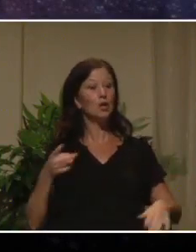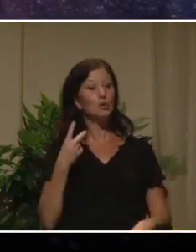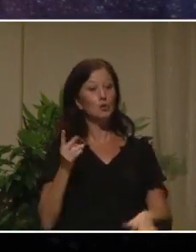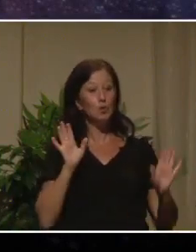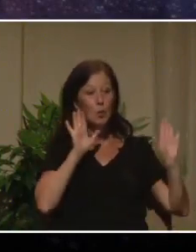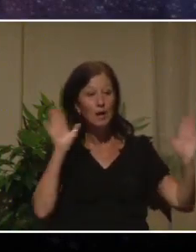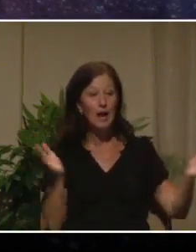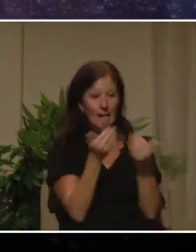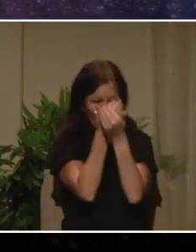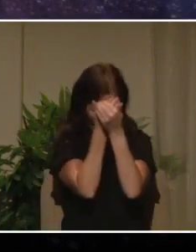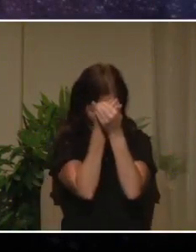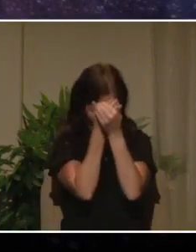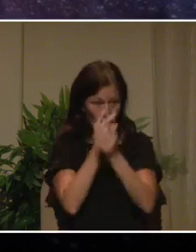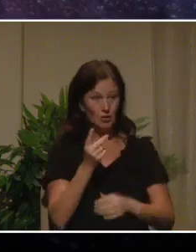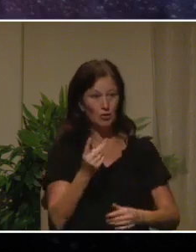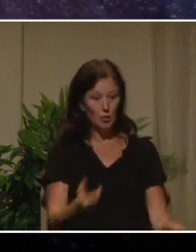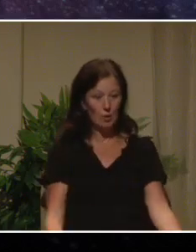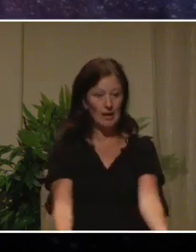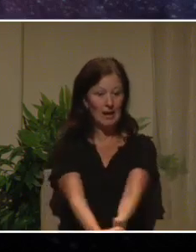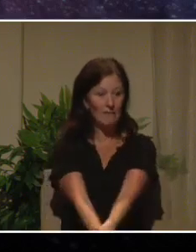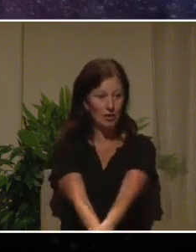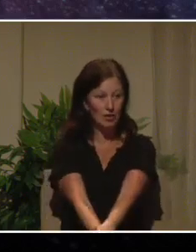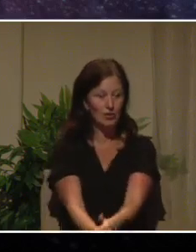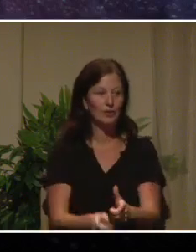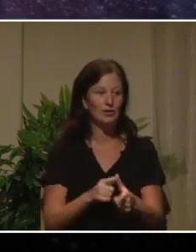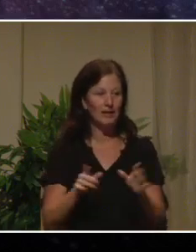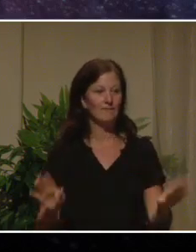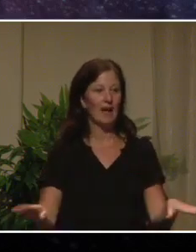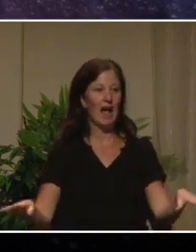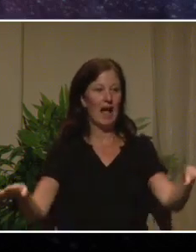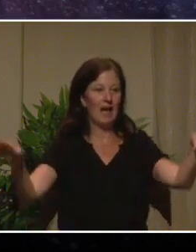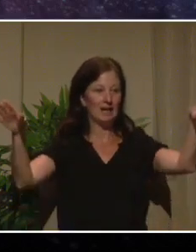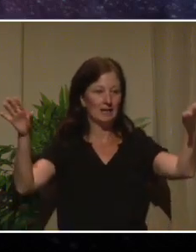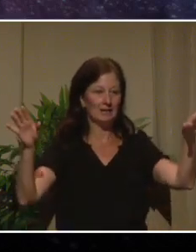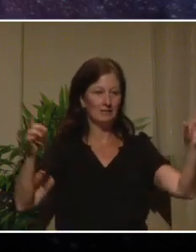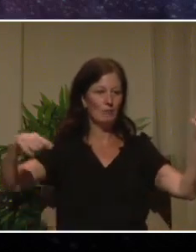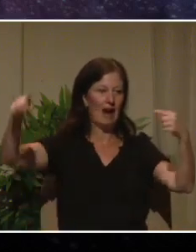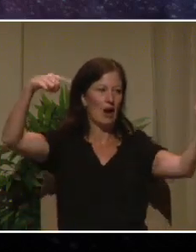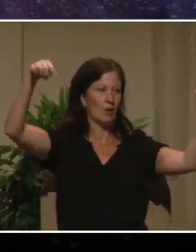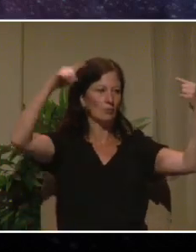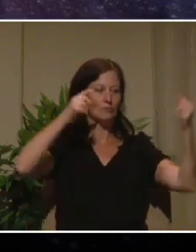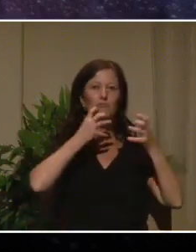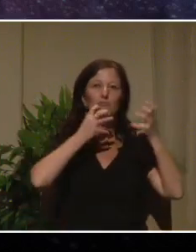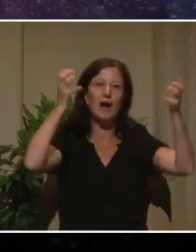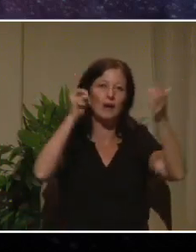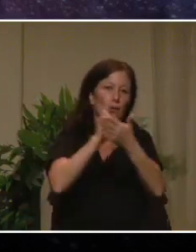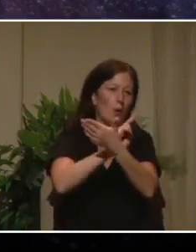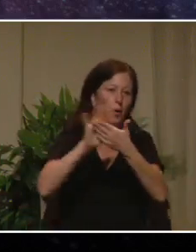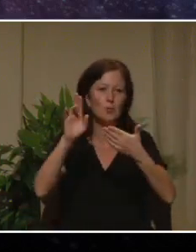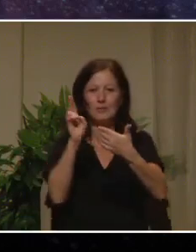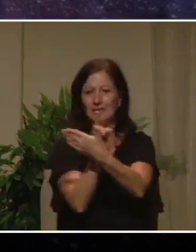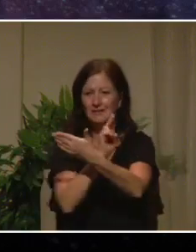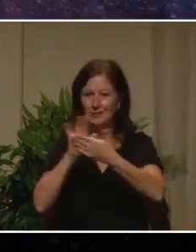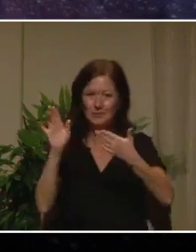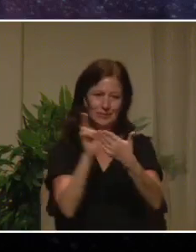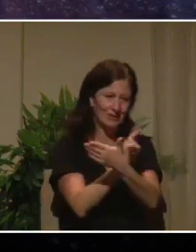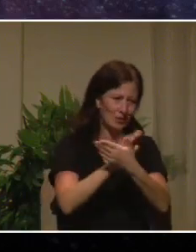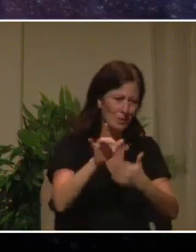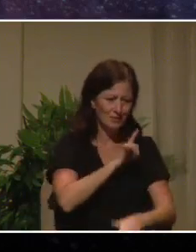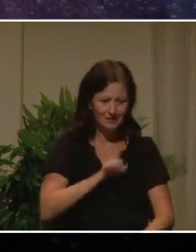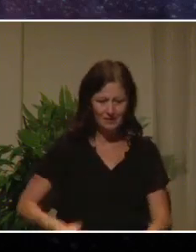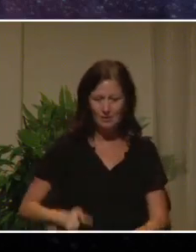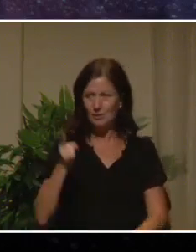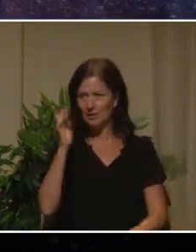were flying. And they were calling to one another, holy, holy, holy is the Lord Almighty. The